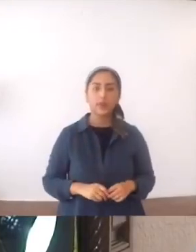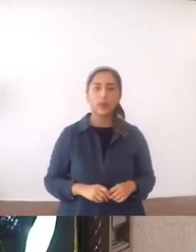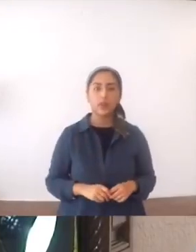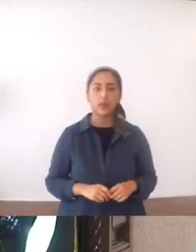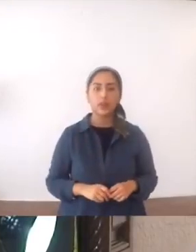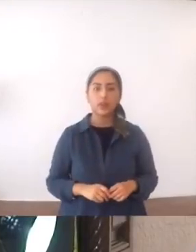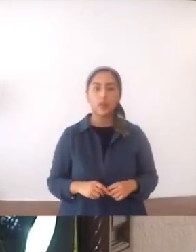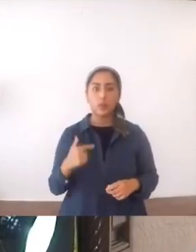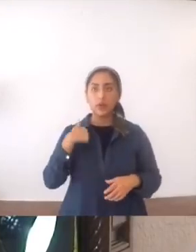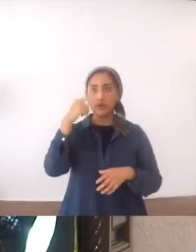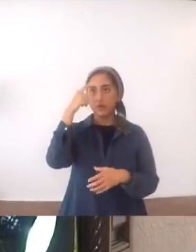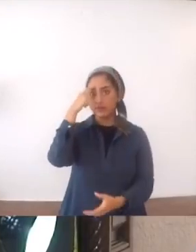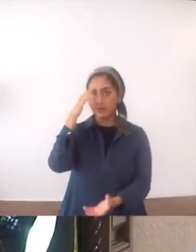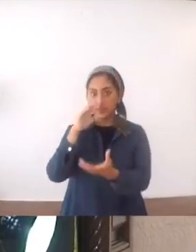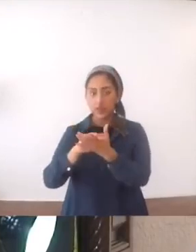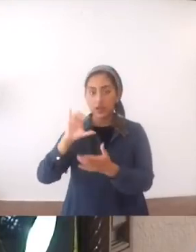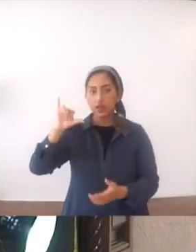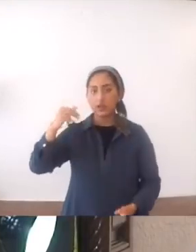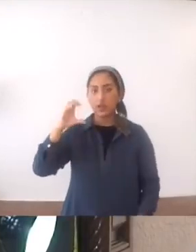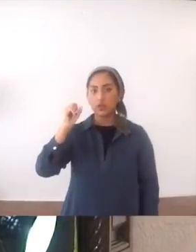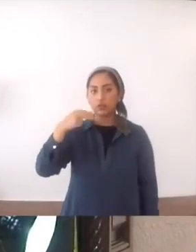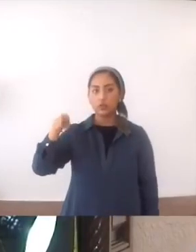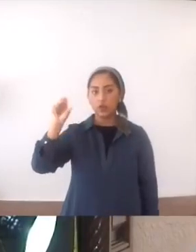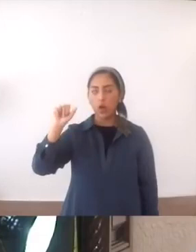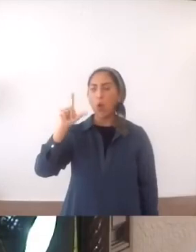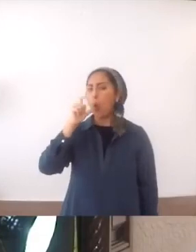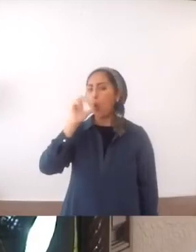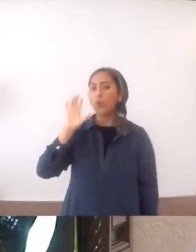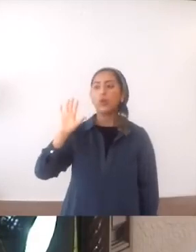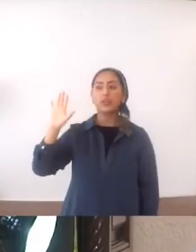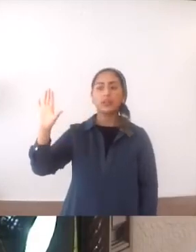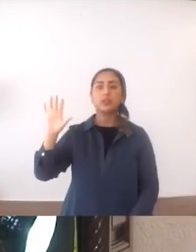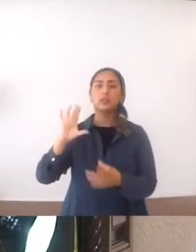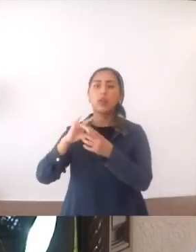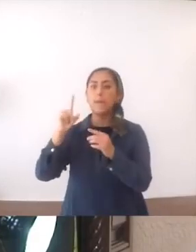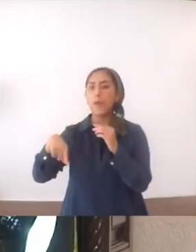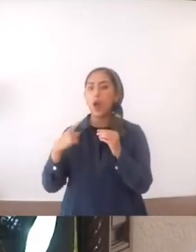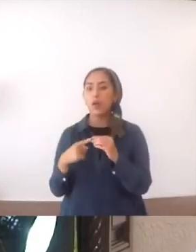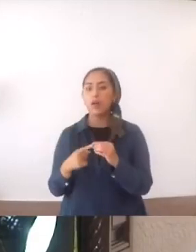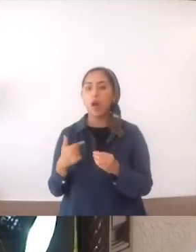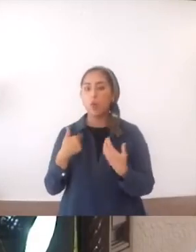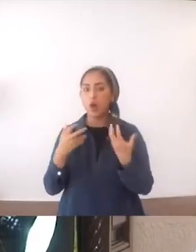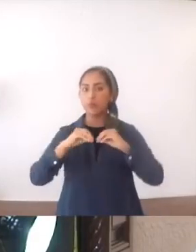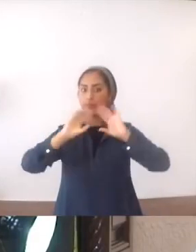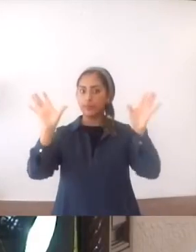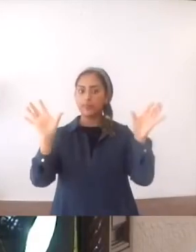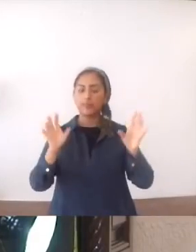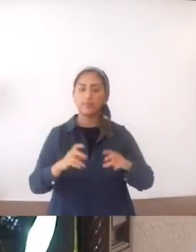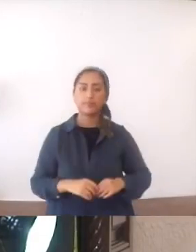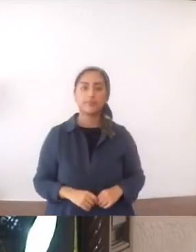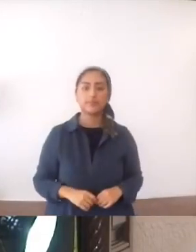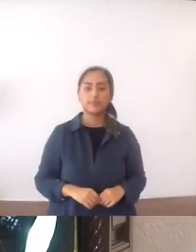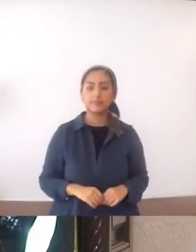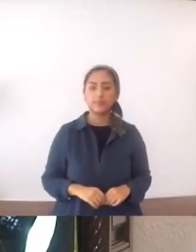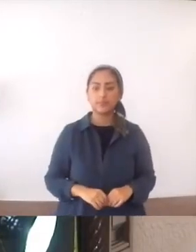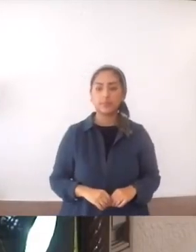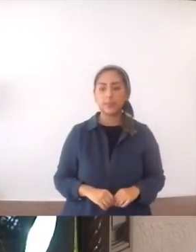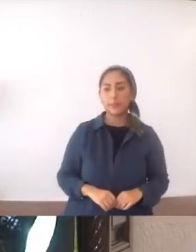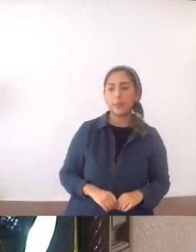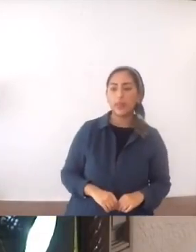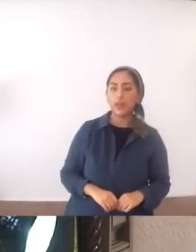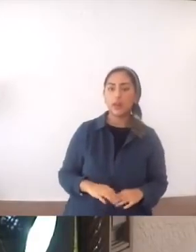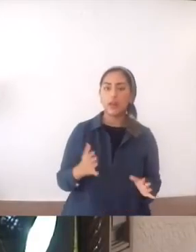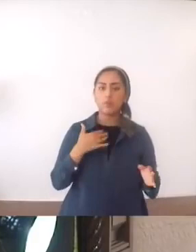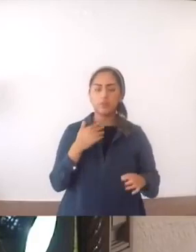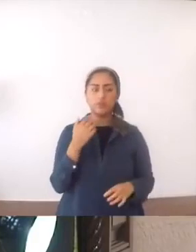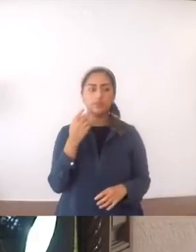we all know as Israelis, mesiánicos, Messianic, a quién se está refiriendo. who he is referring to. Esa es una aclaración. That is something I